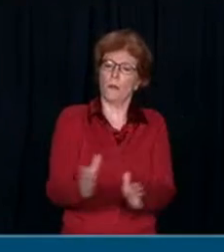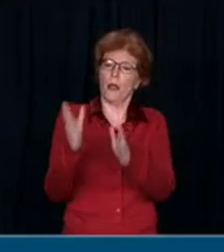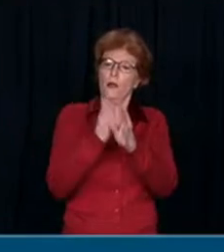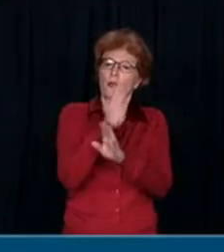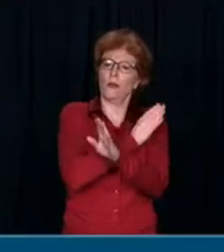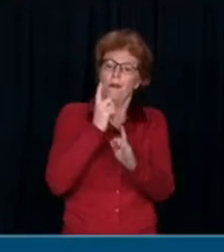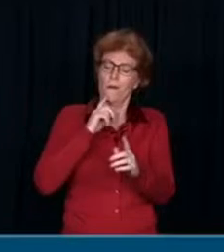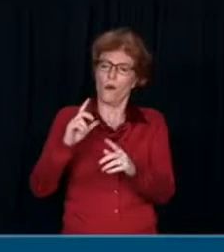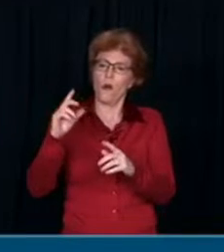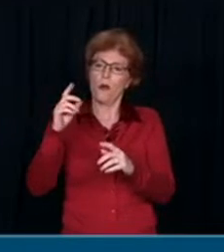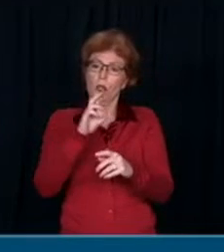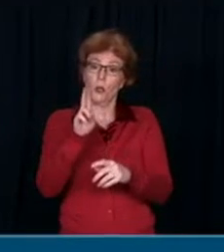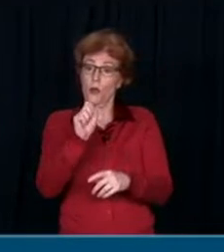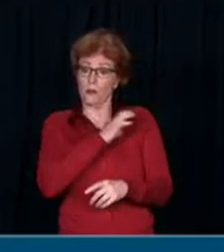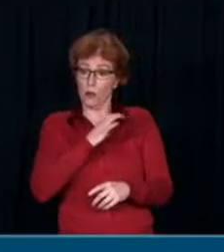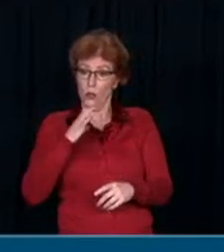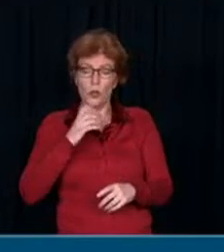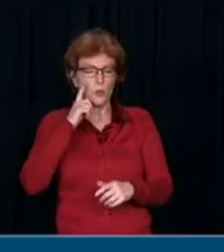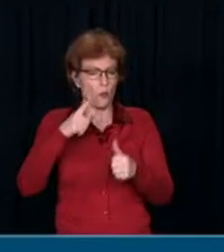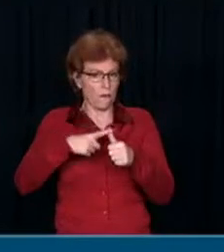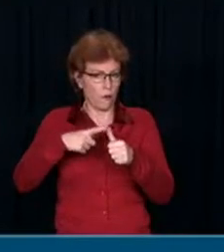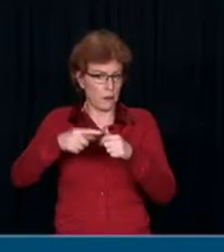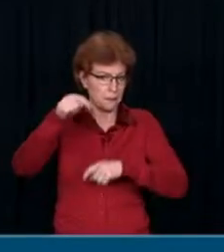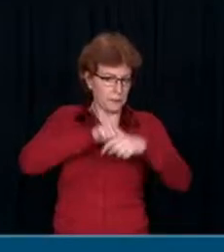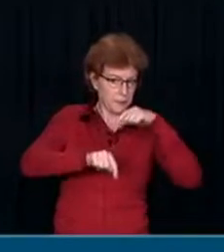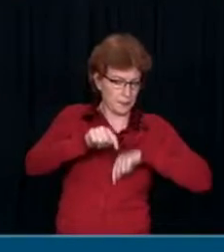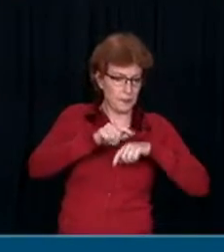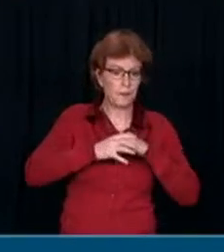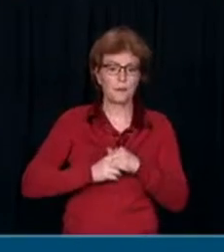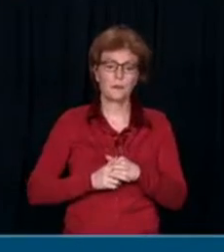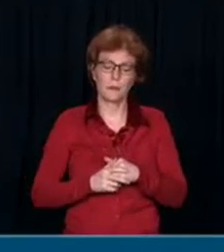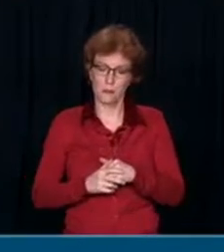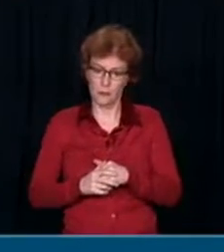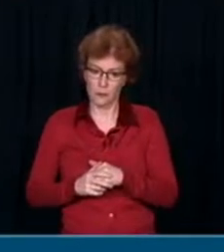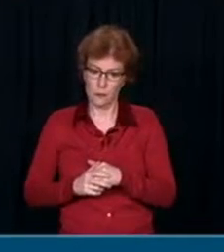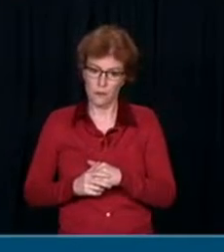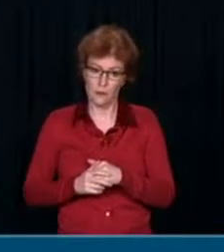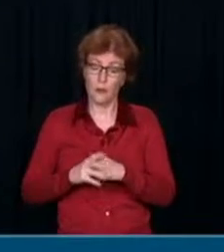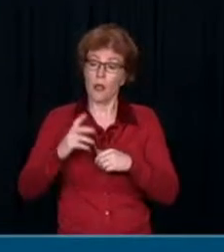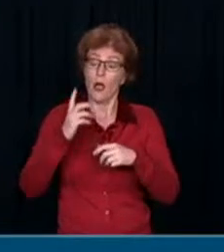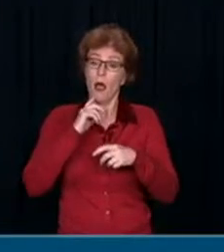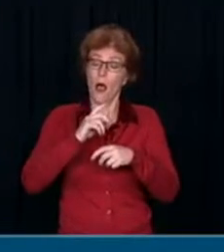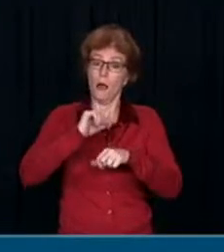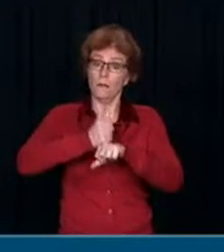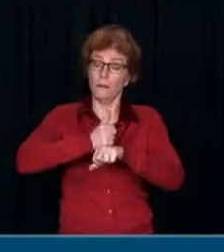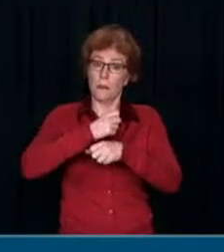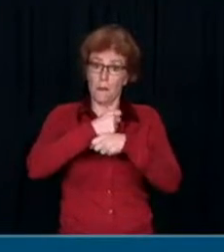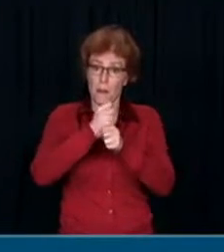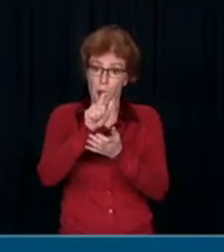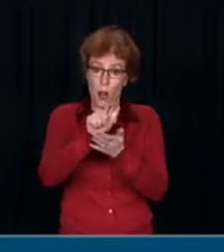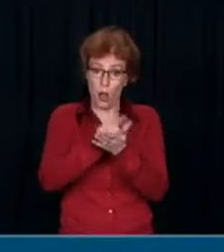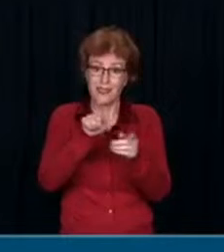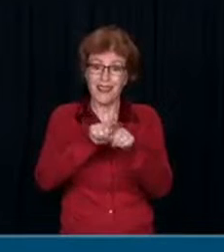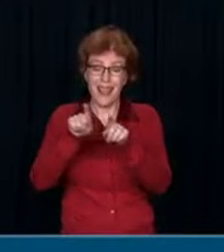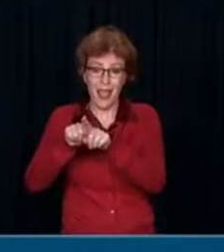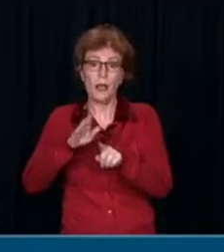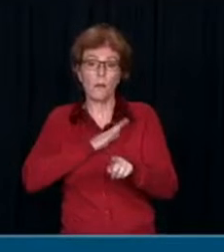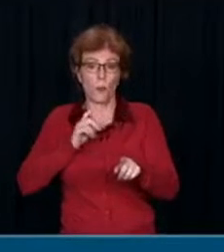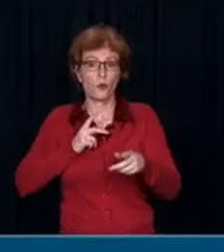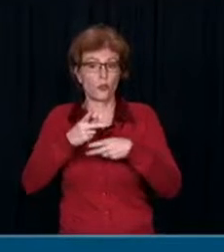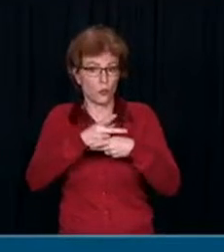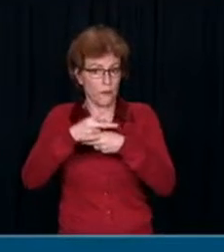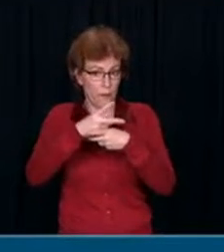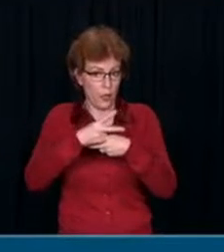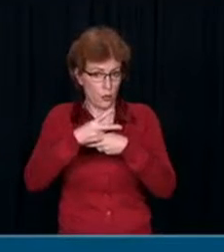Congress? Well, let me go back a little bit. I was a lawmaker and also was a Navajo County Board of